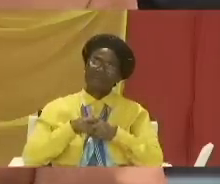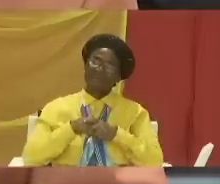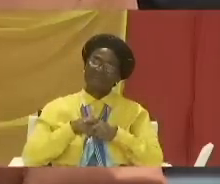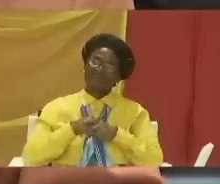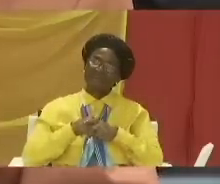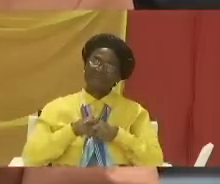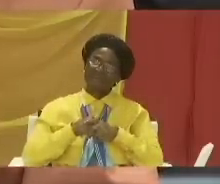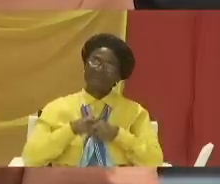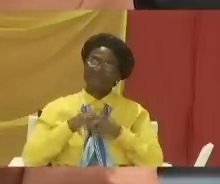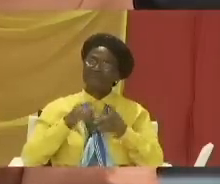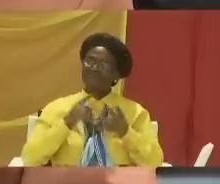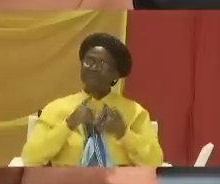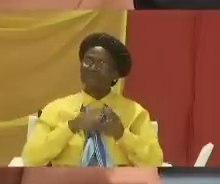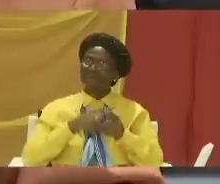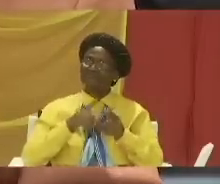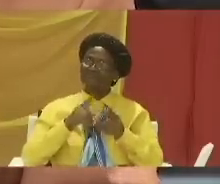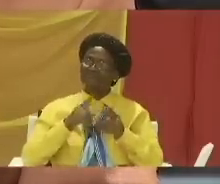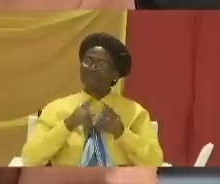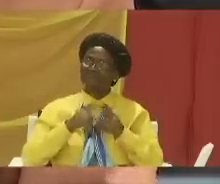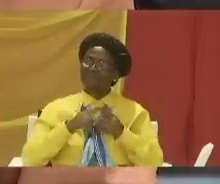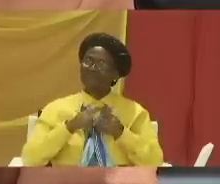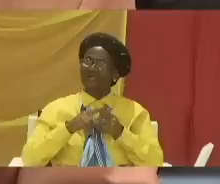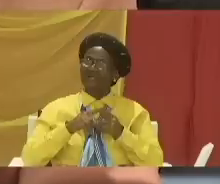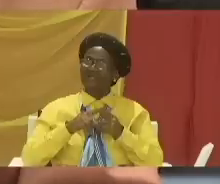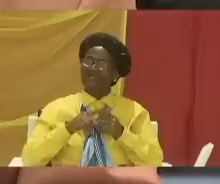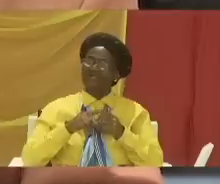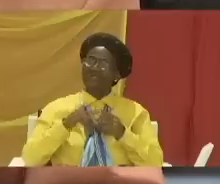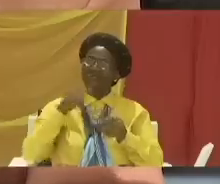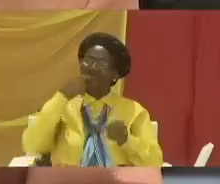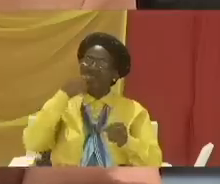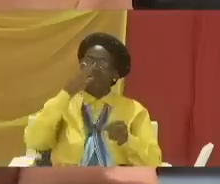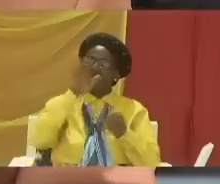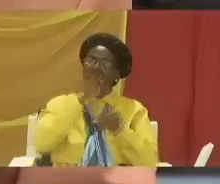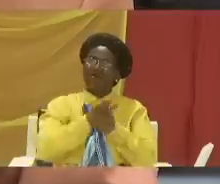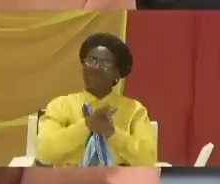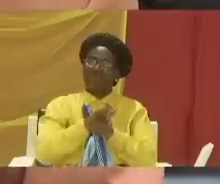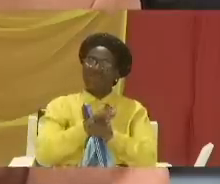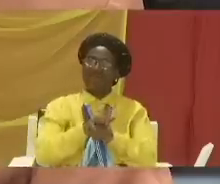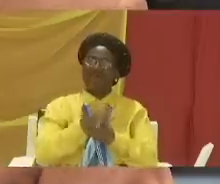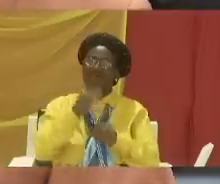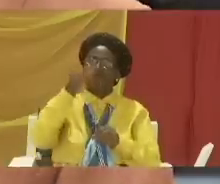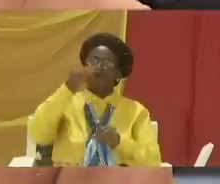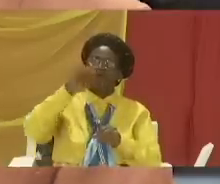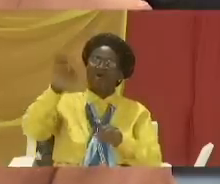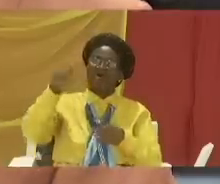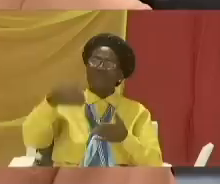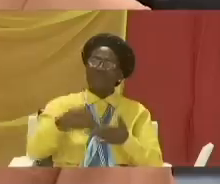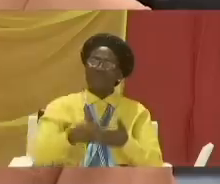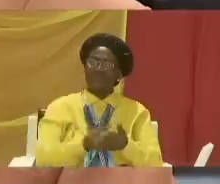Then there is the covenant of newness.